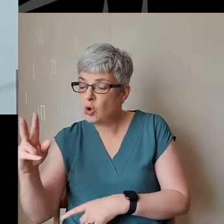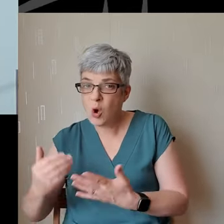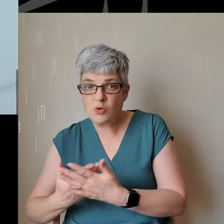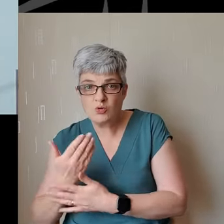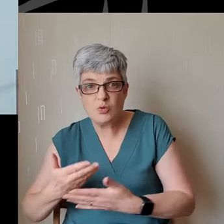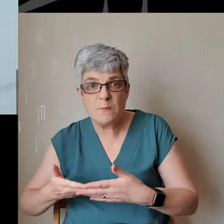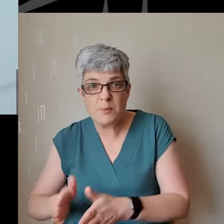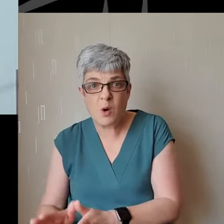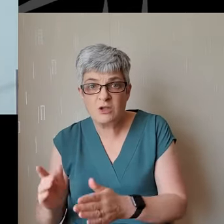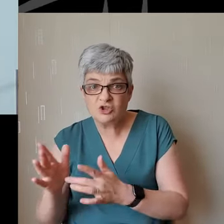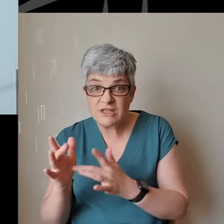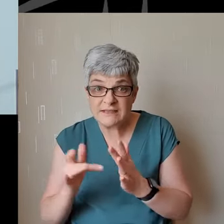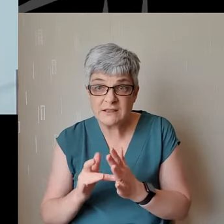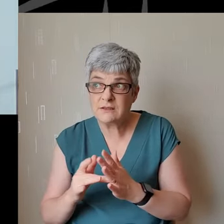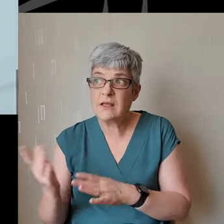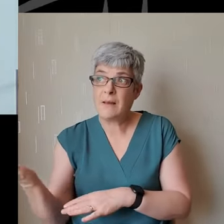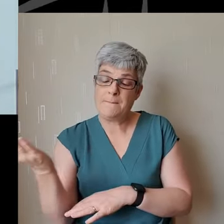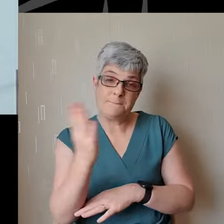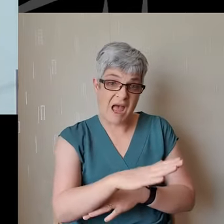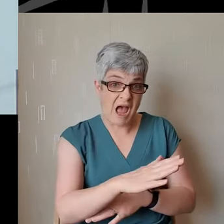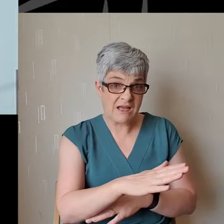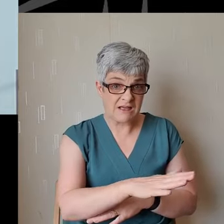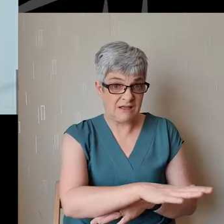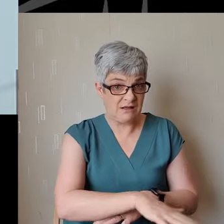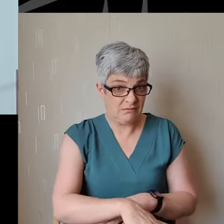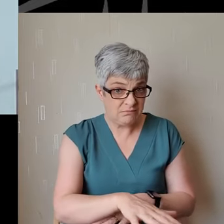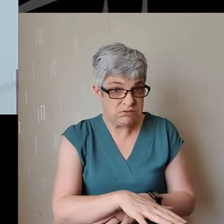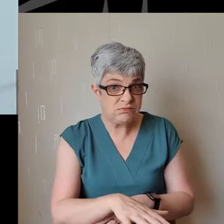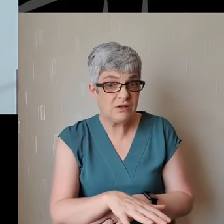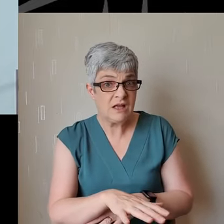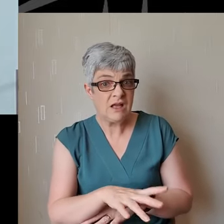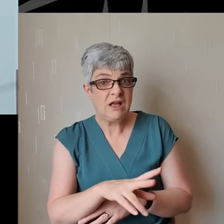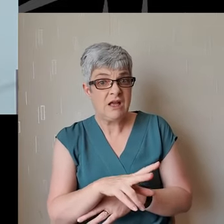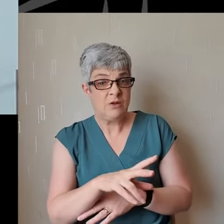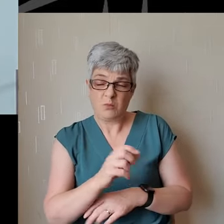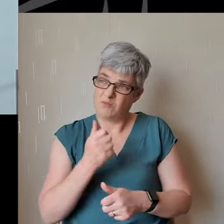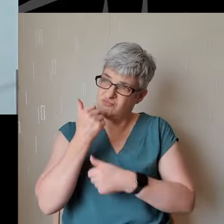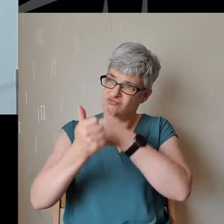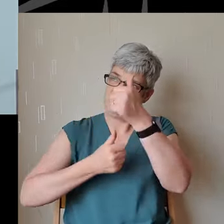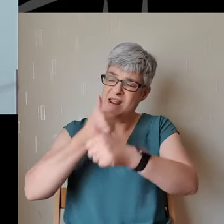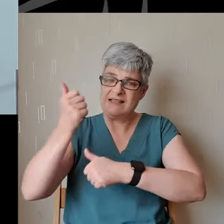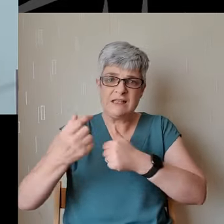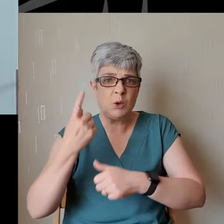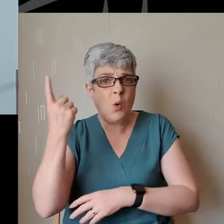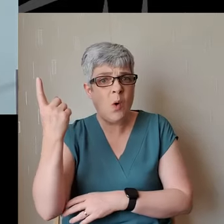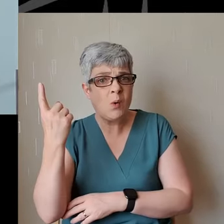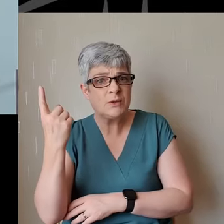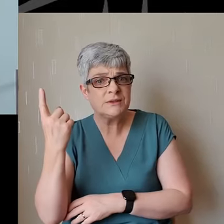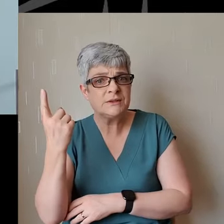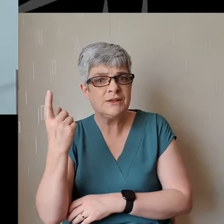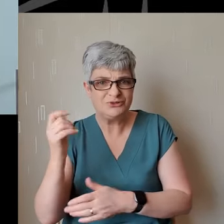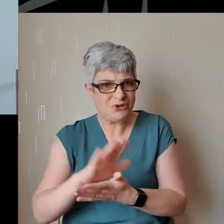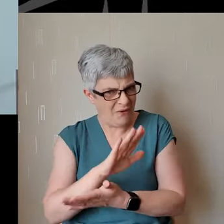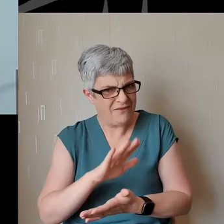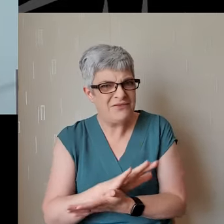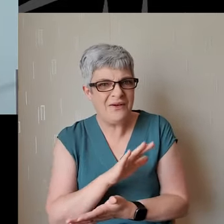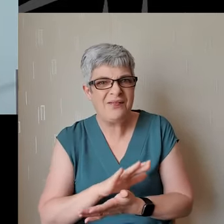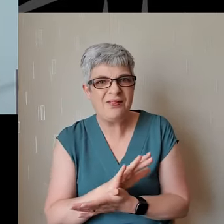And when they returned, we're told in chapter 2 of Luke at verse 20, they were praising God. They were